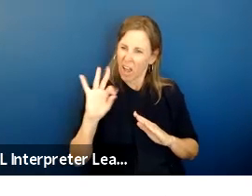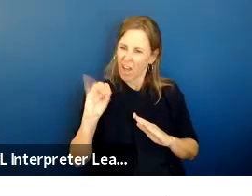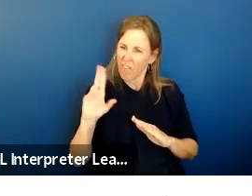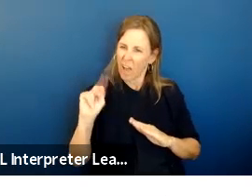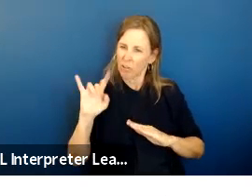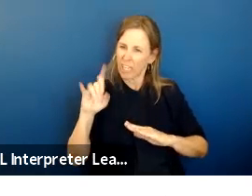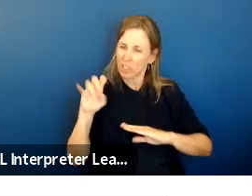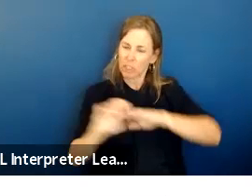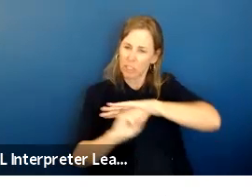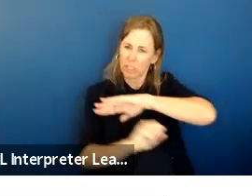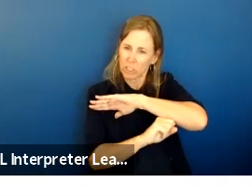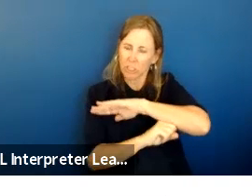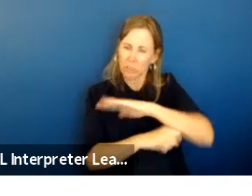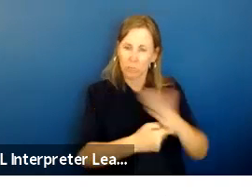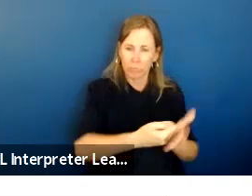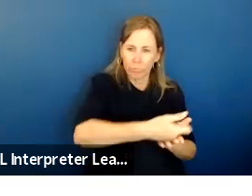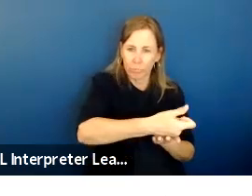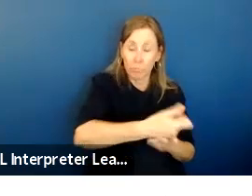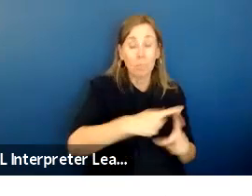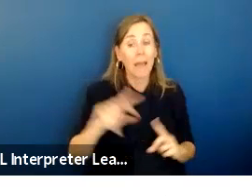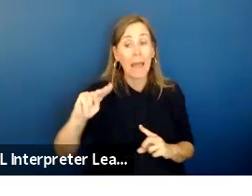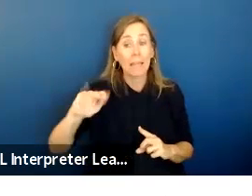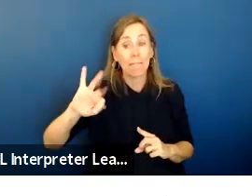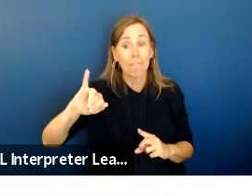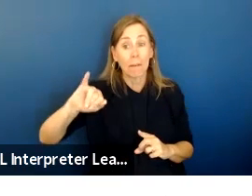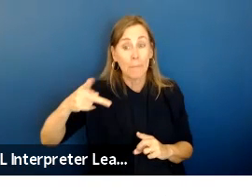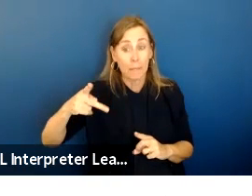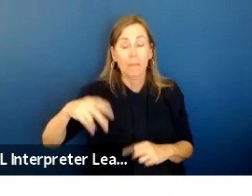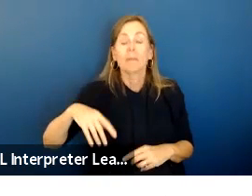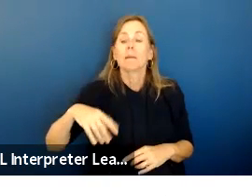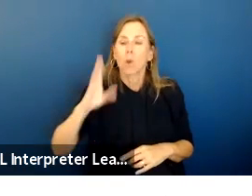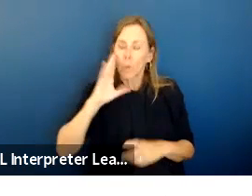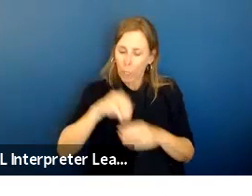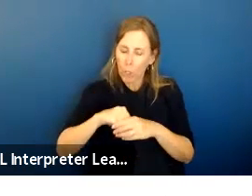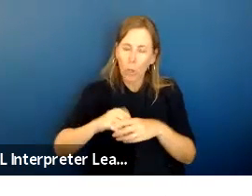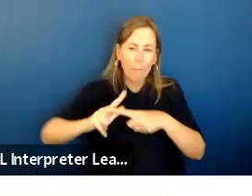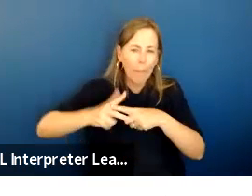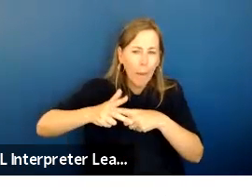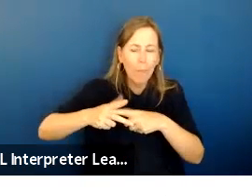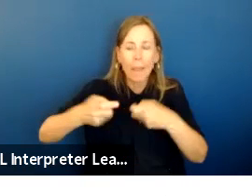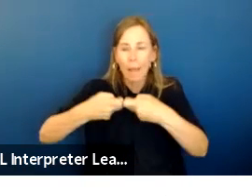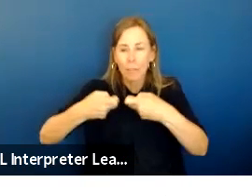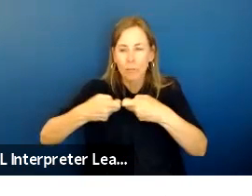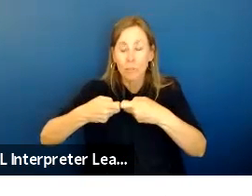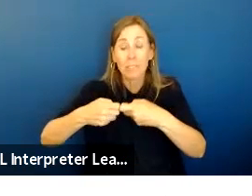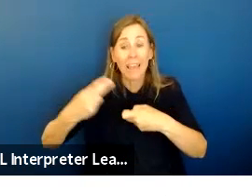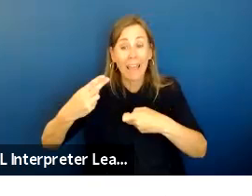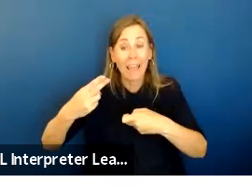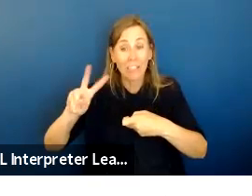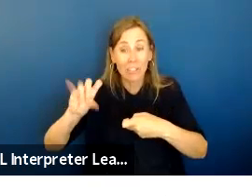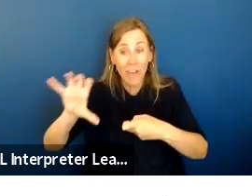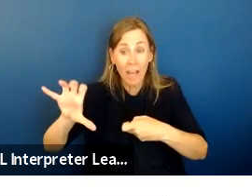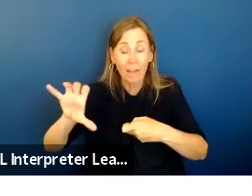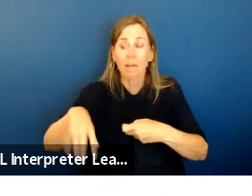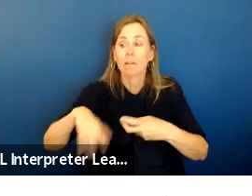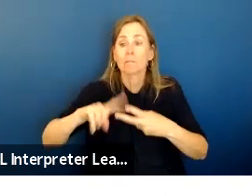flood policy, building coverage pays for permanent items such as plumbing and electrical systems, HVAC systems,